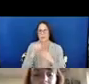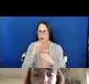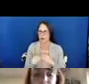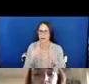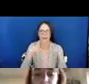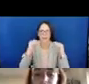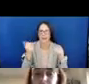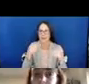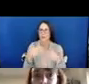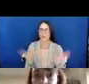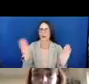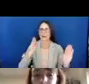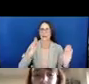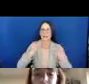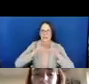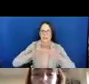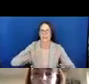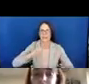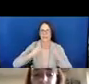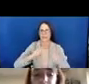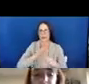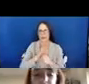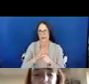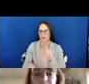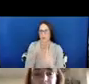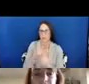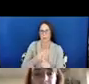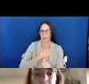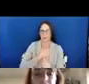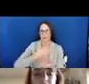widely distributed enough to impact my discussion here.